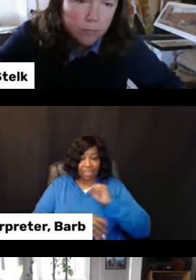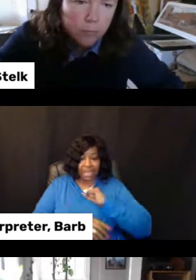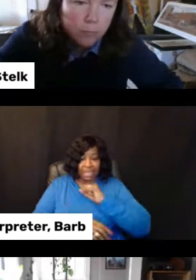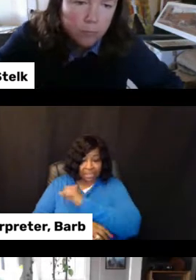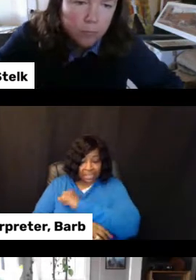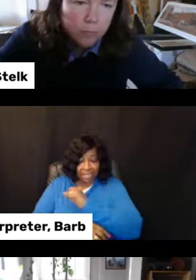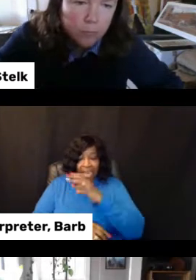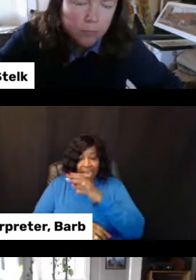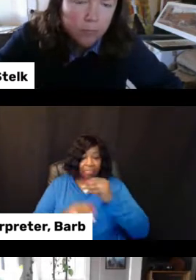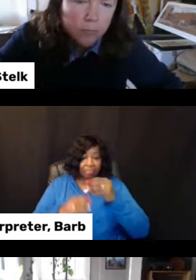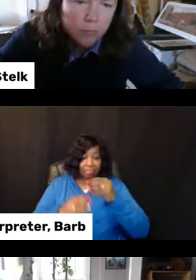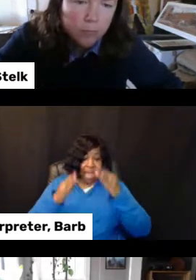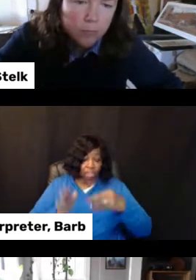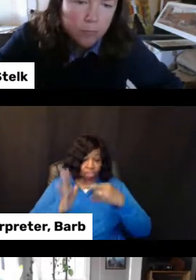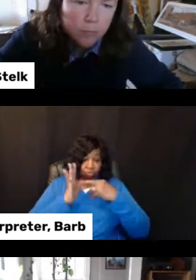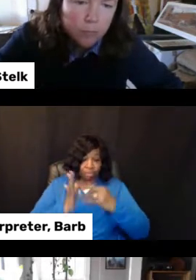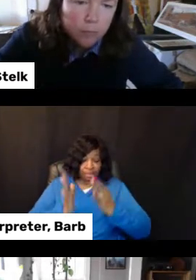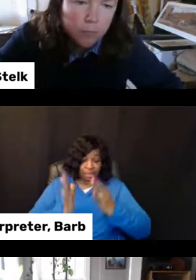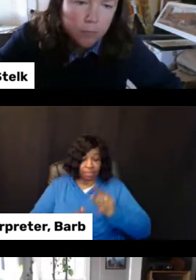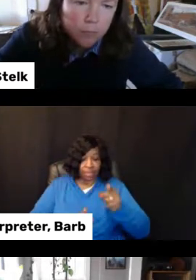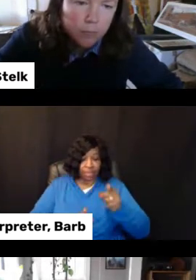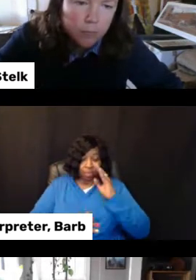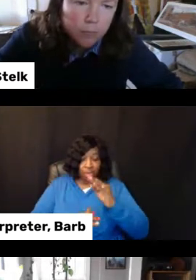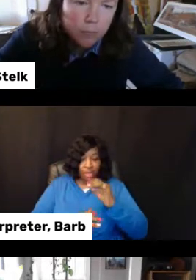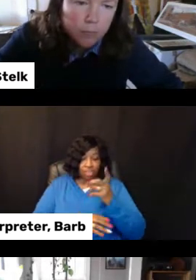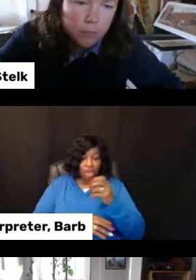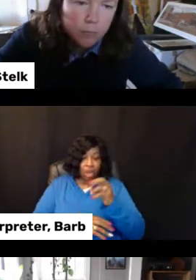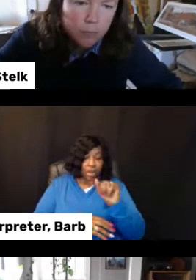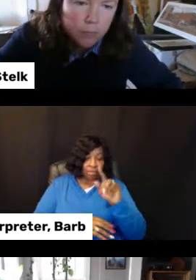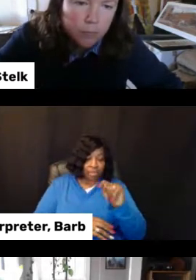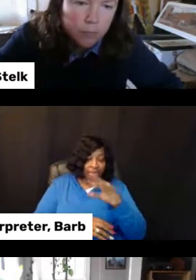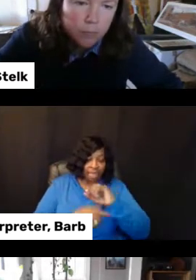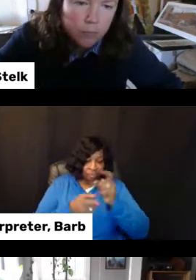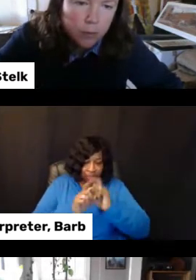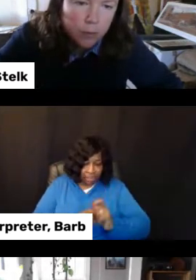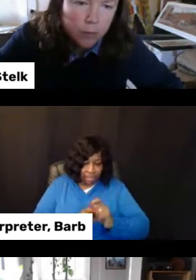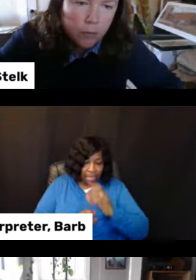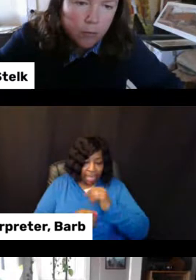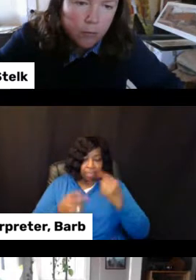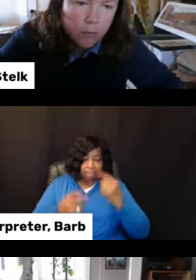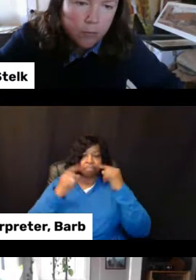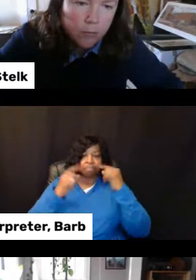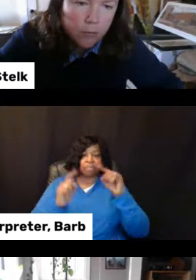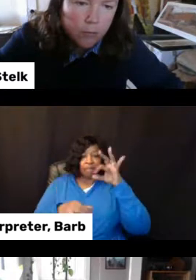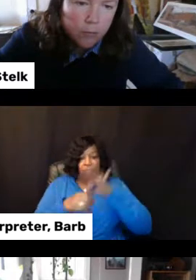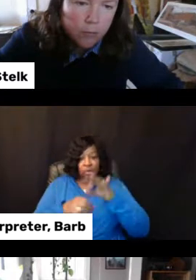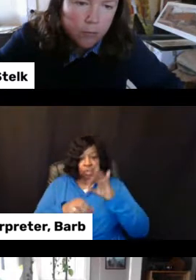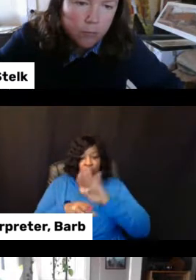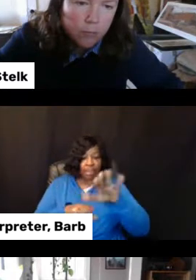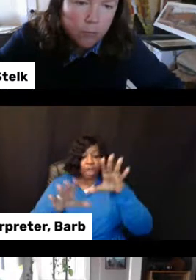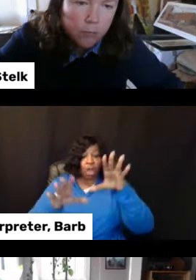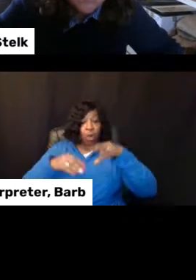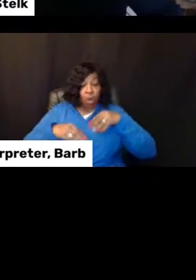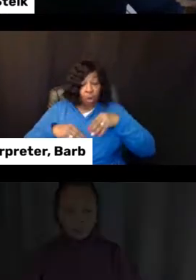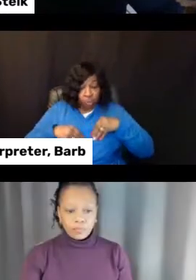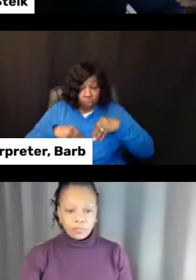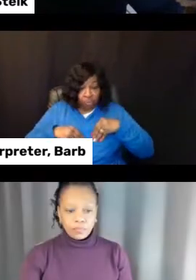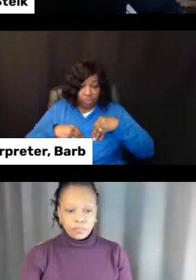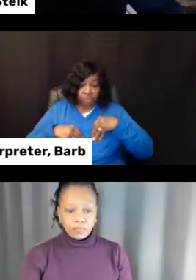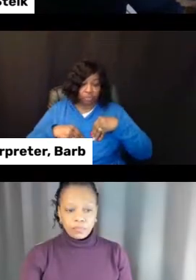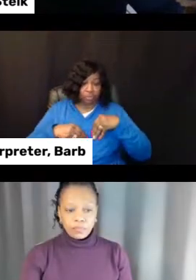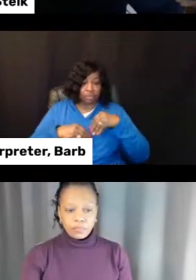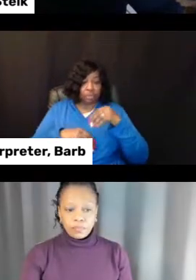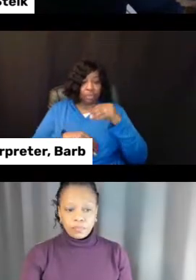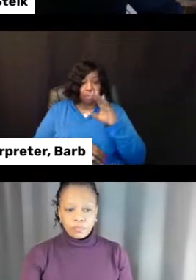of Representatives, are going to draft, amend, and ultimately vote on their own respective versions of the